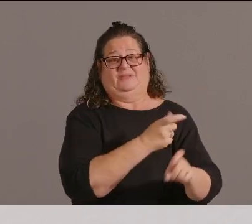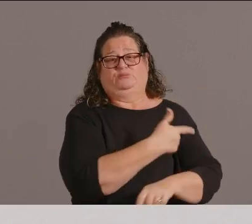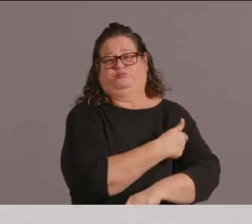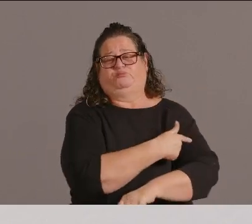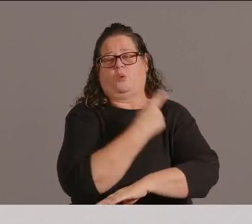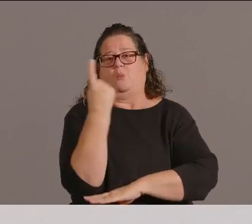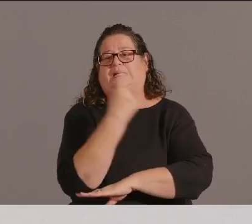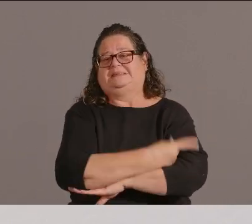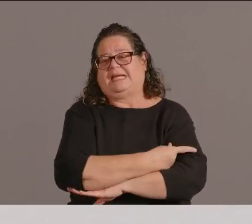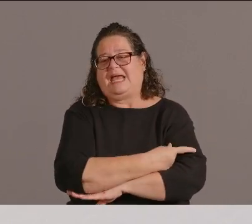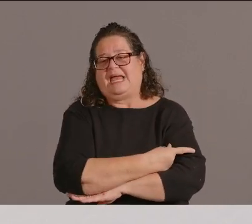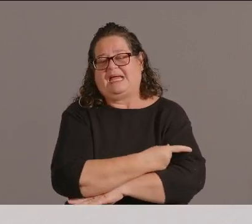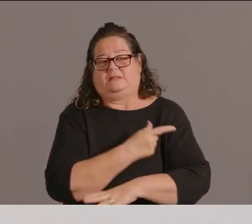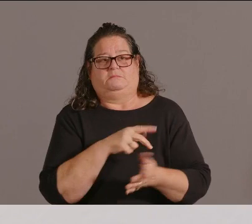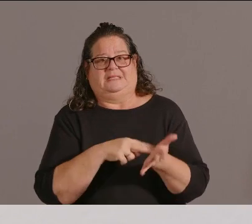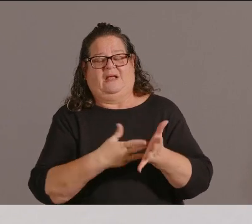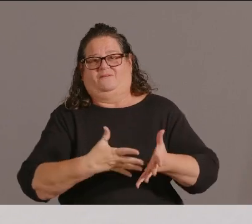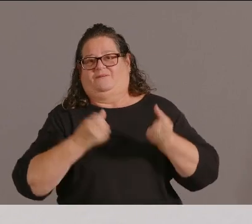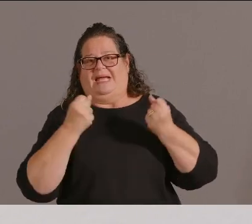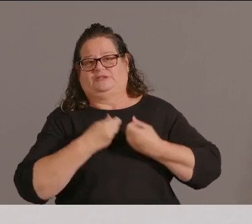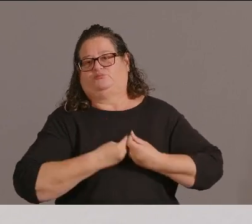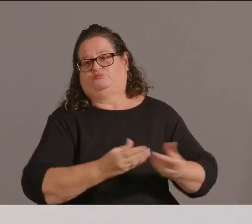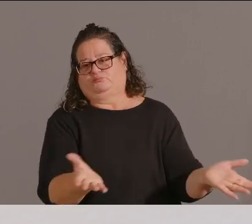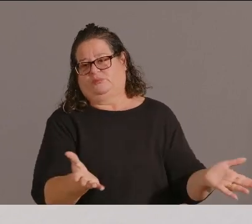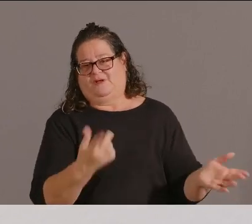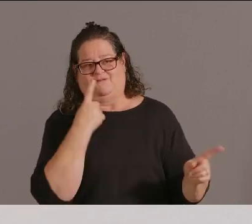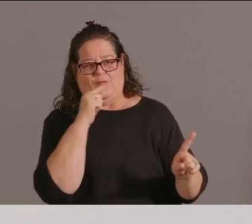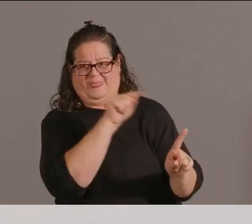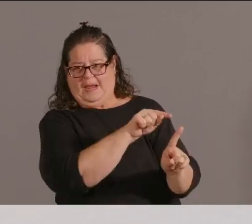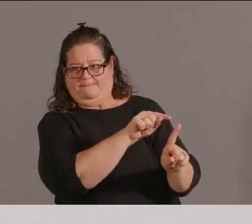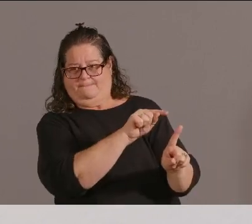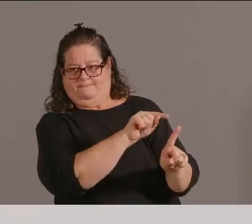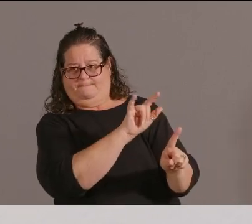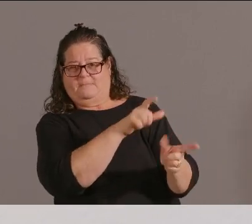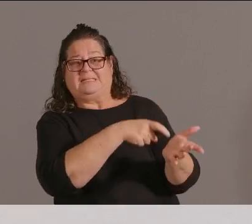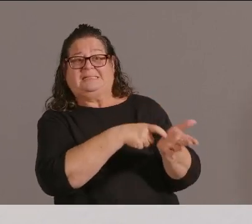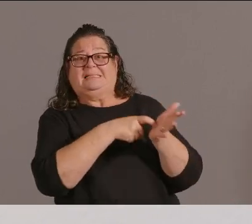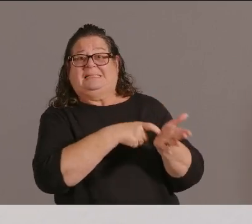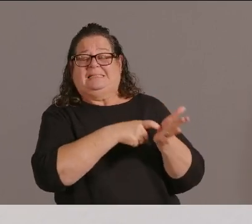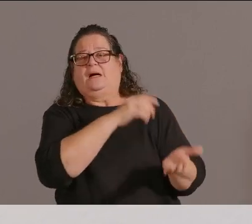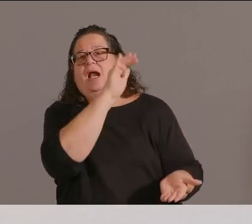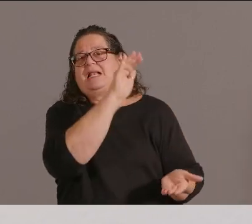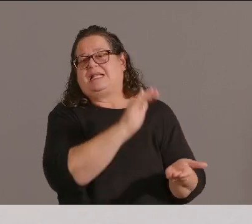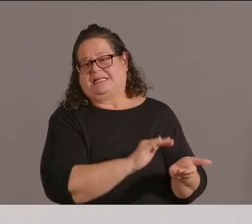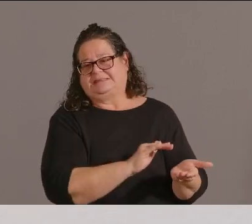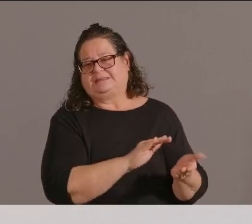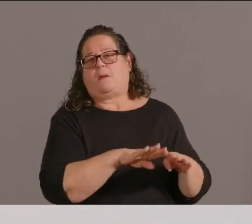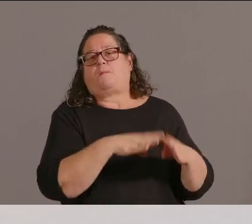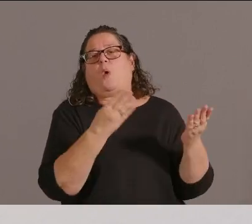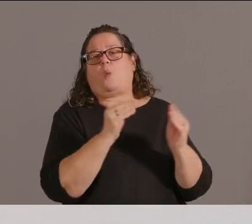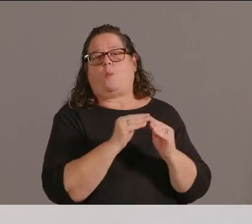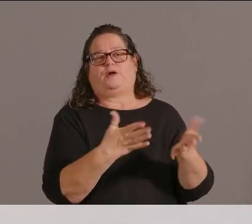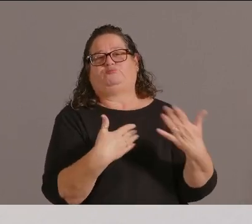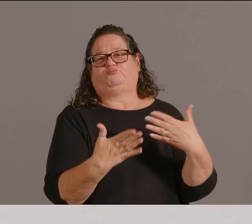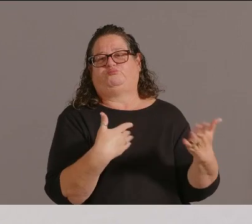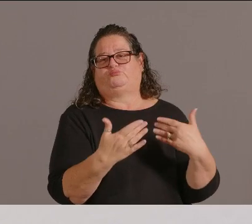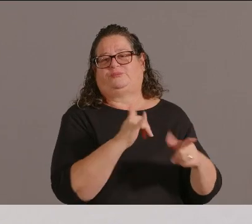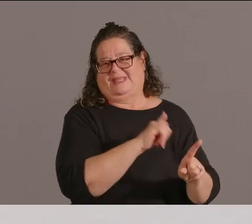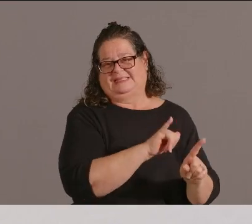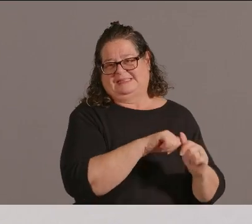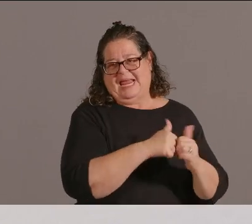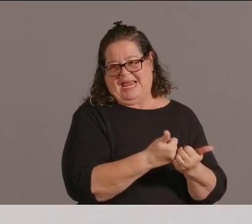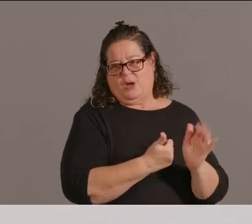get to the point of where demand then was able to kind of drive them opening up. So with some of those